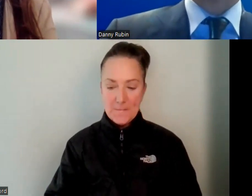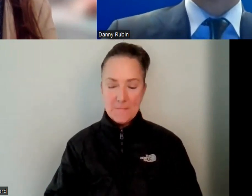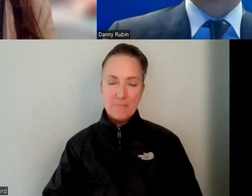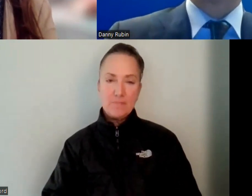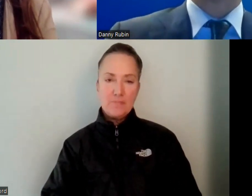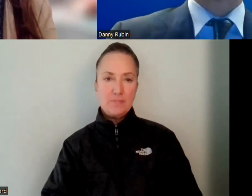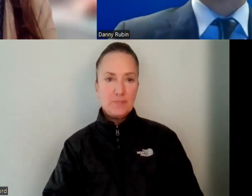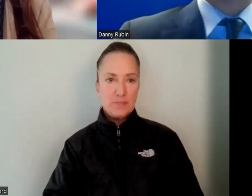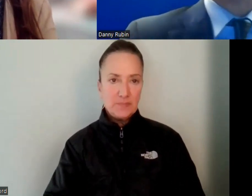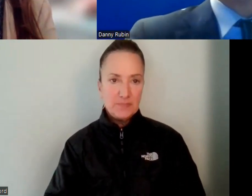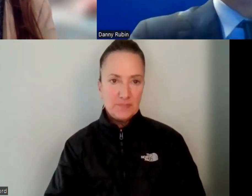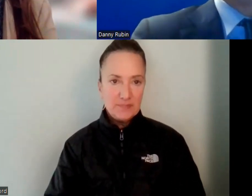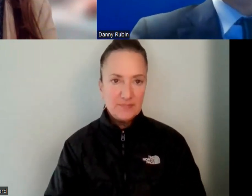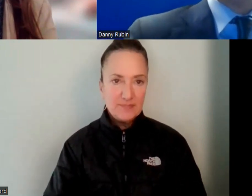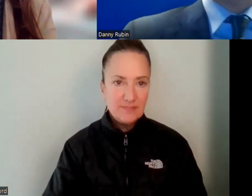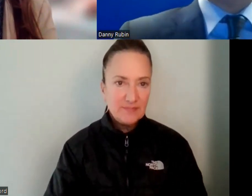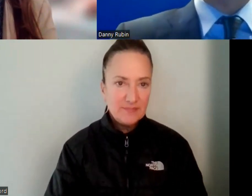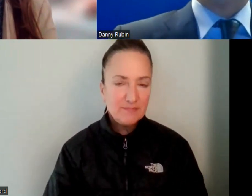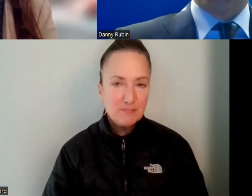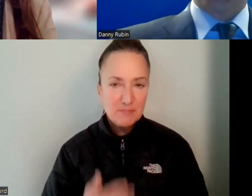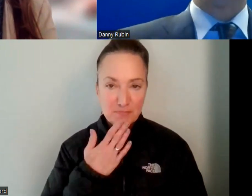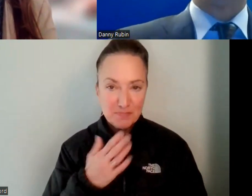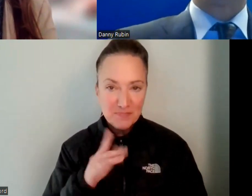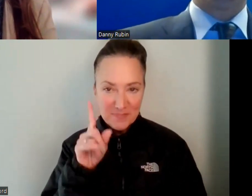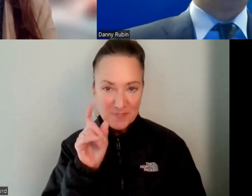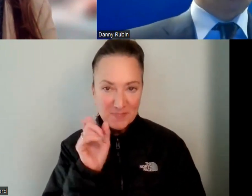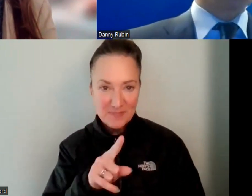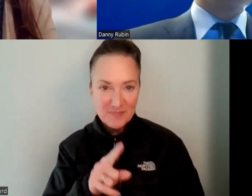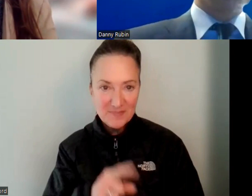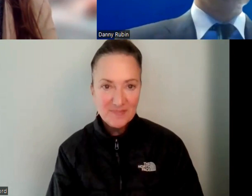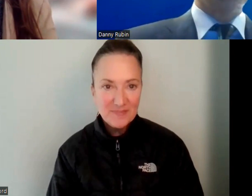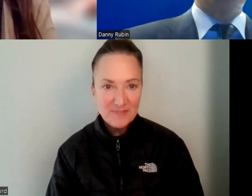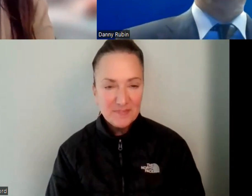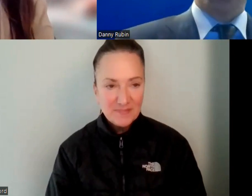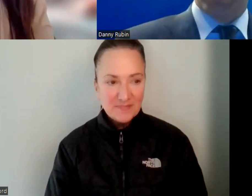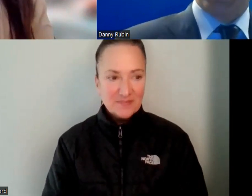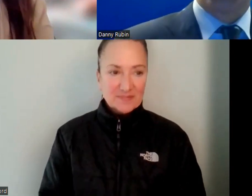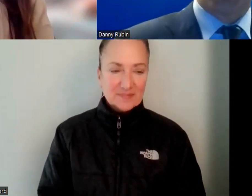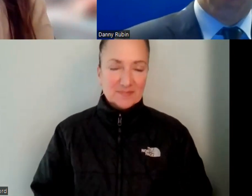trying to find one. So credit to whomever asked it this way.